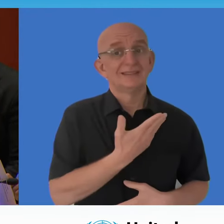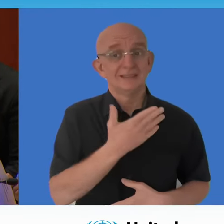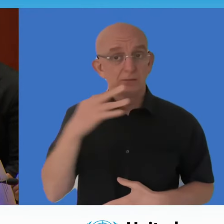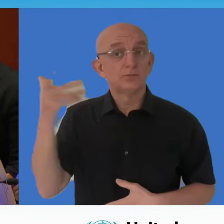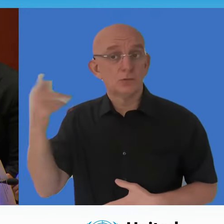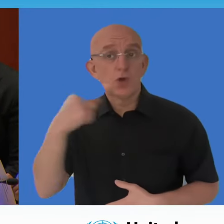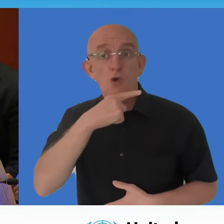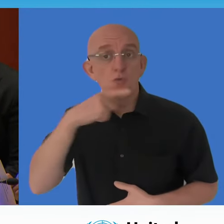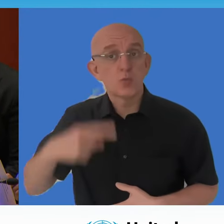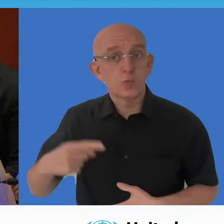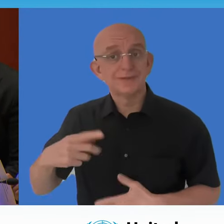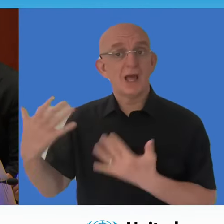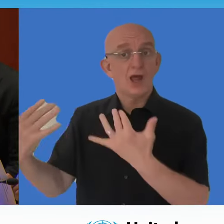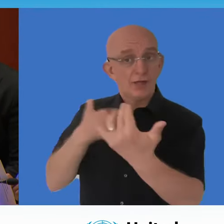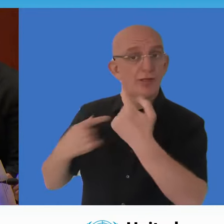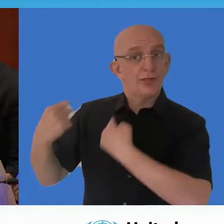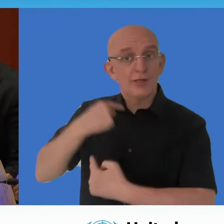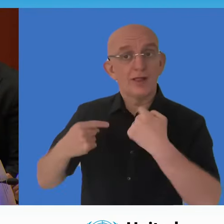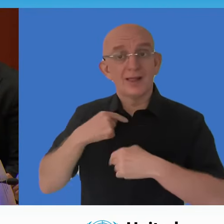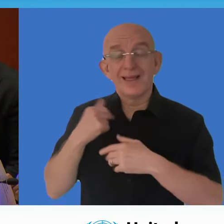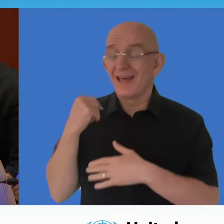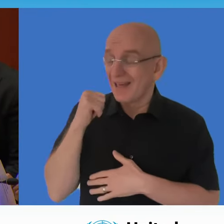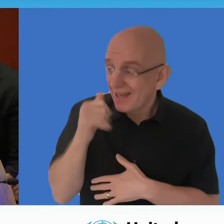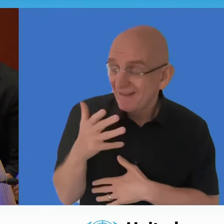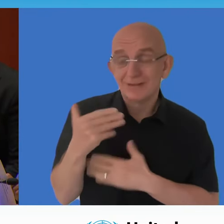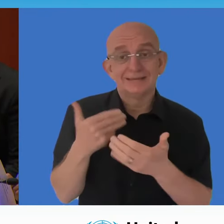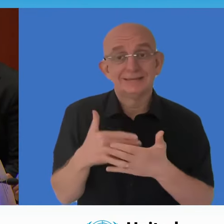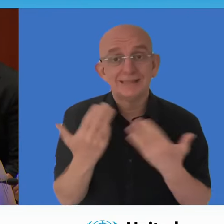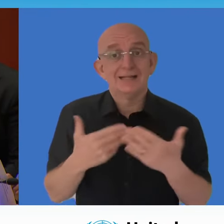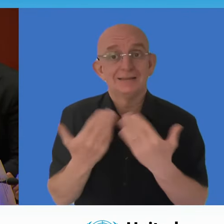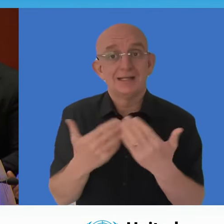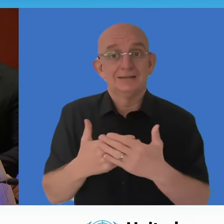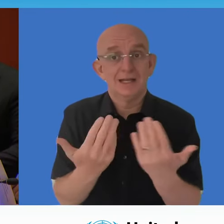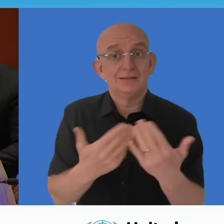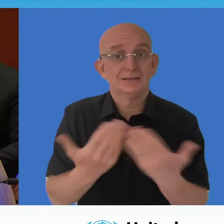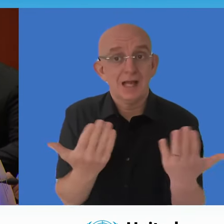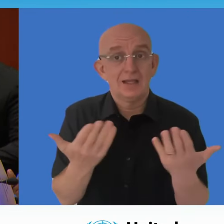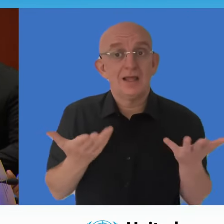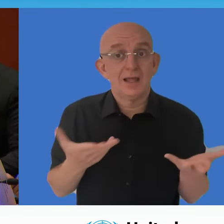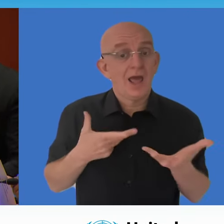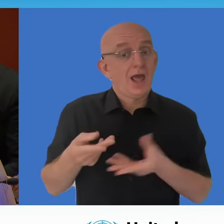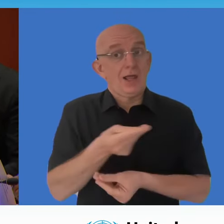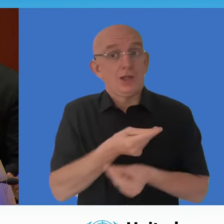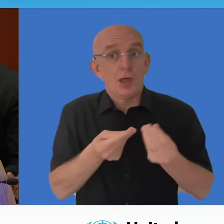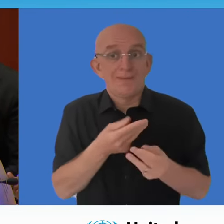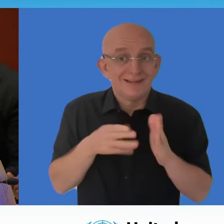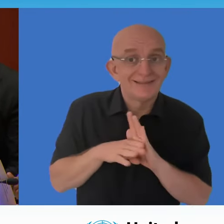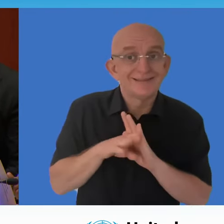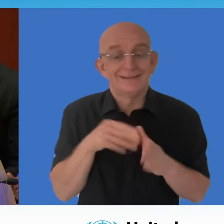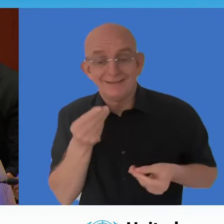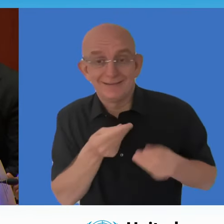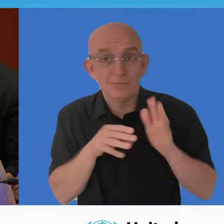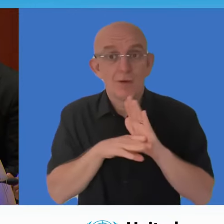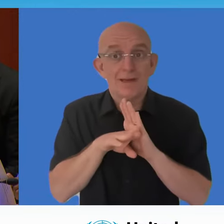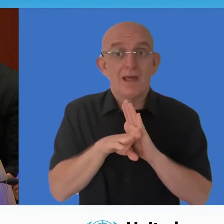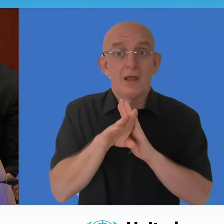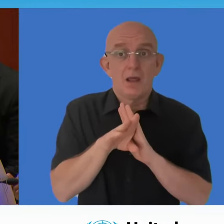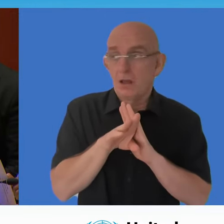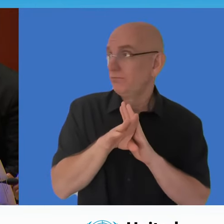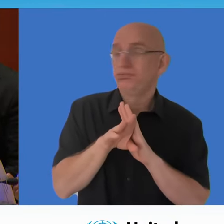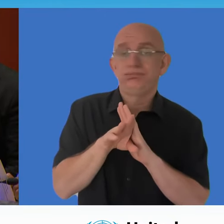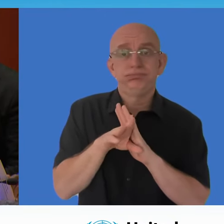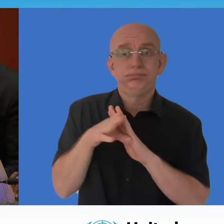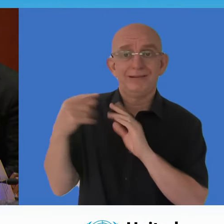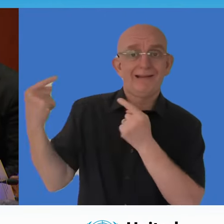the issues of our economical development and recovery is our matter of national survival.